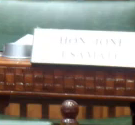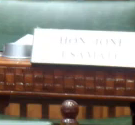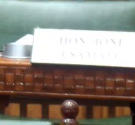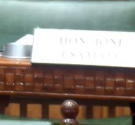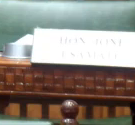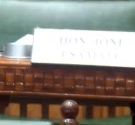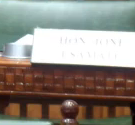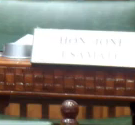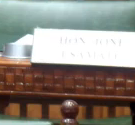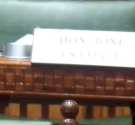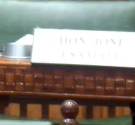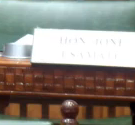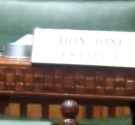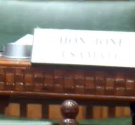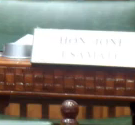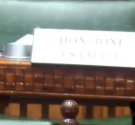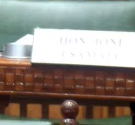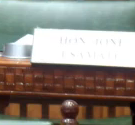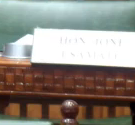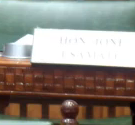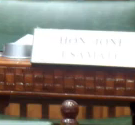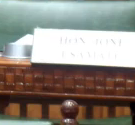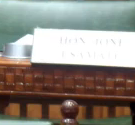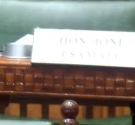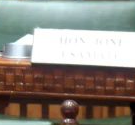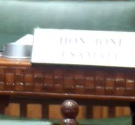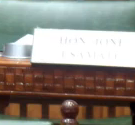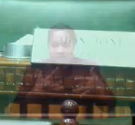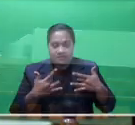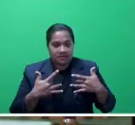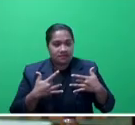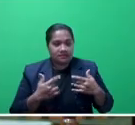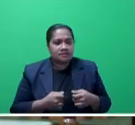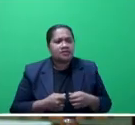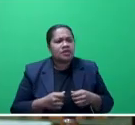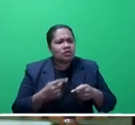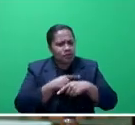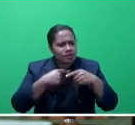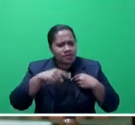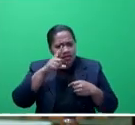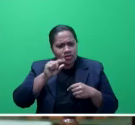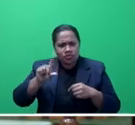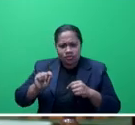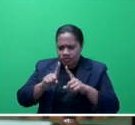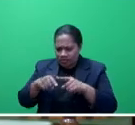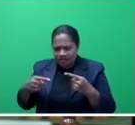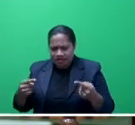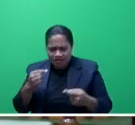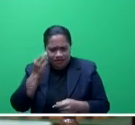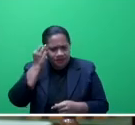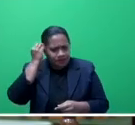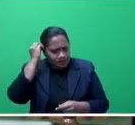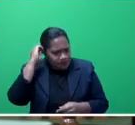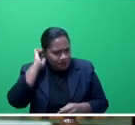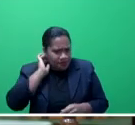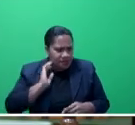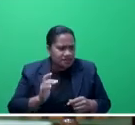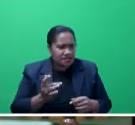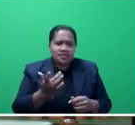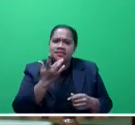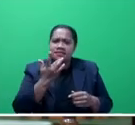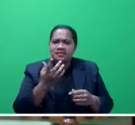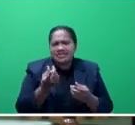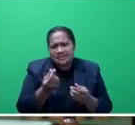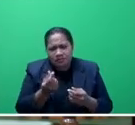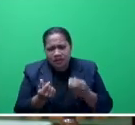save lives and restore our way of life. We can do things as simple as have a neighbor come over for dinner, and things as